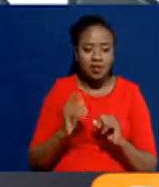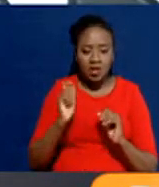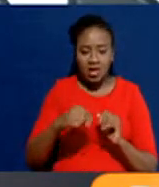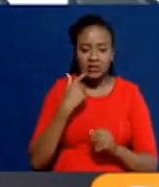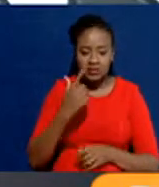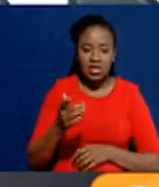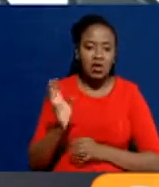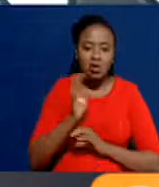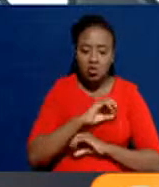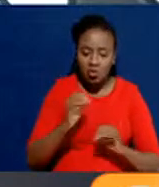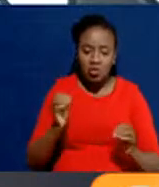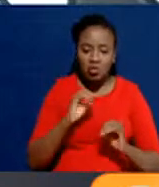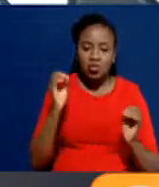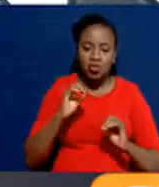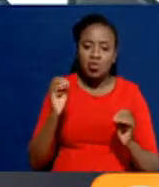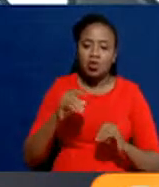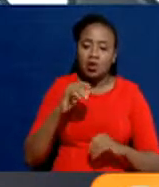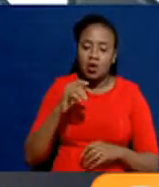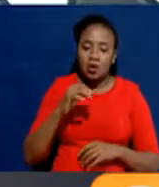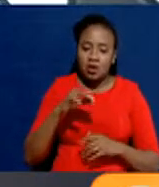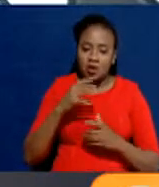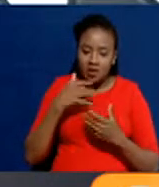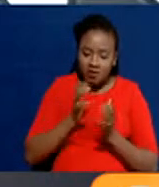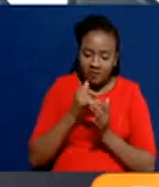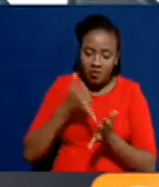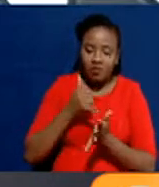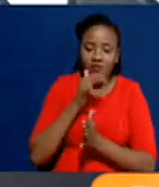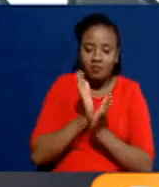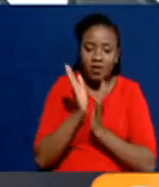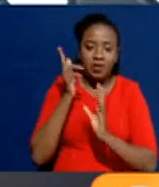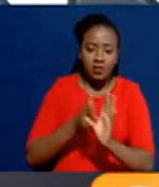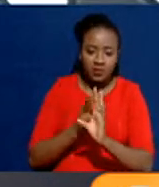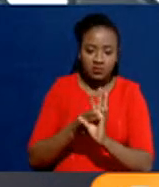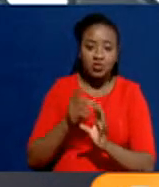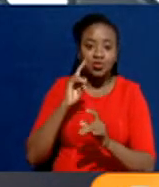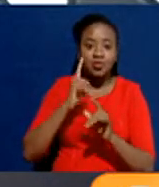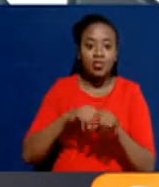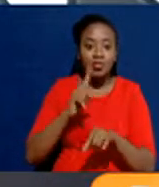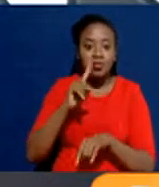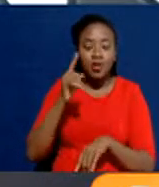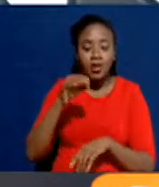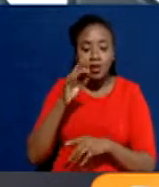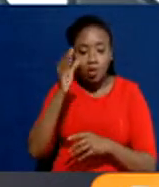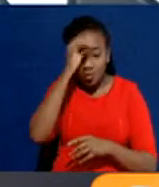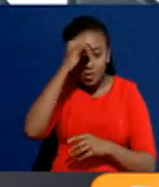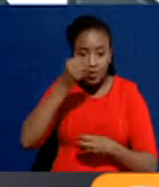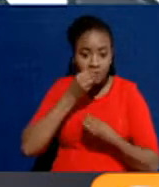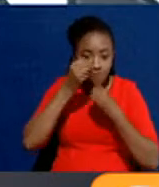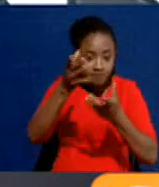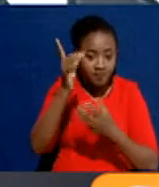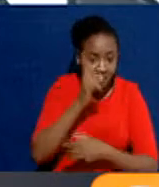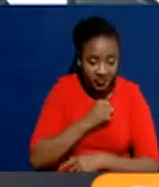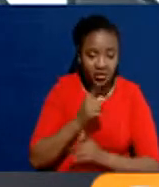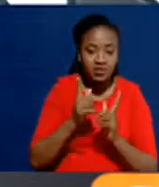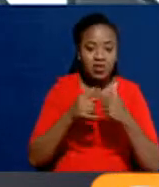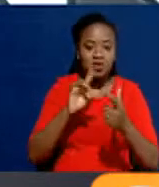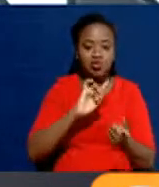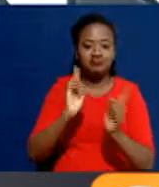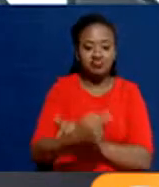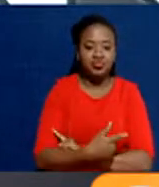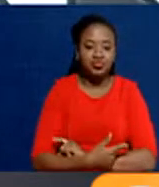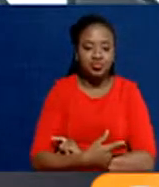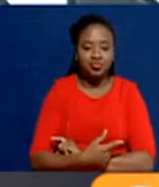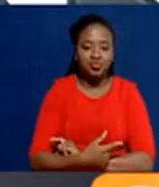rubbishing, ignoring, and in some ways diminishing the views of the public. They know what they want. They